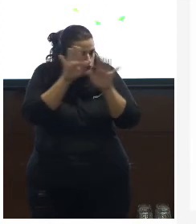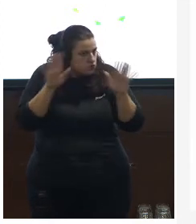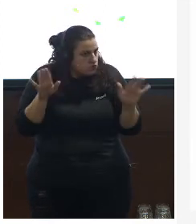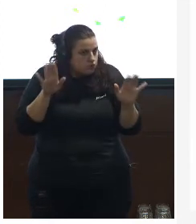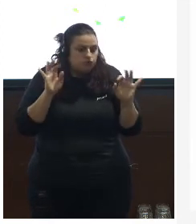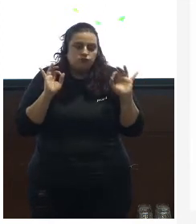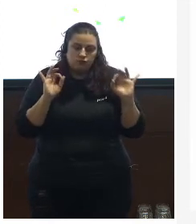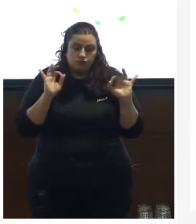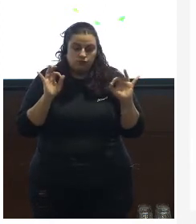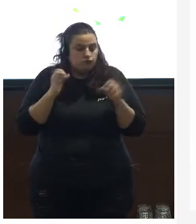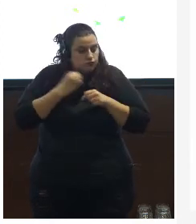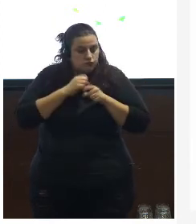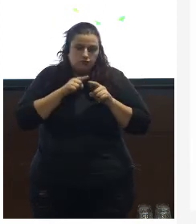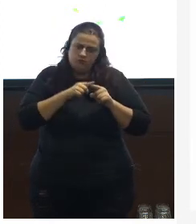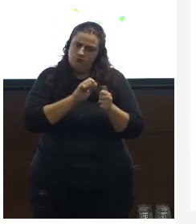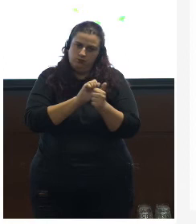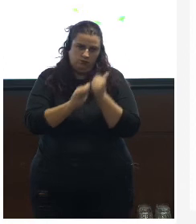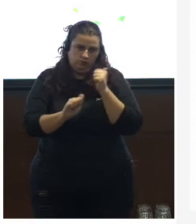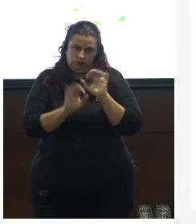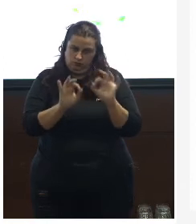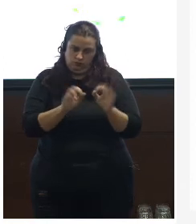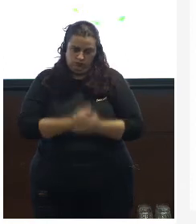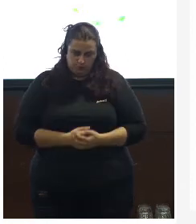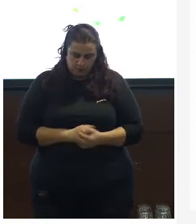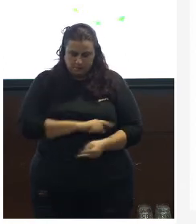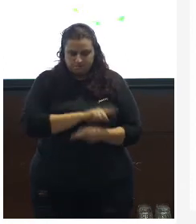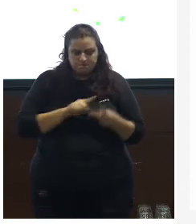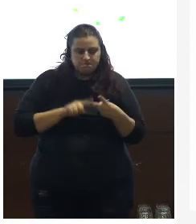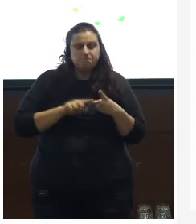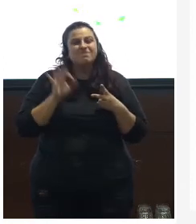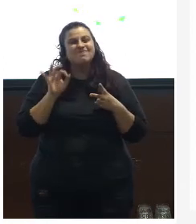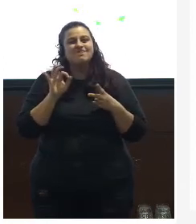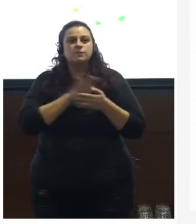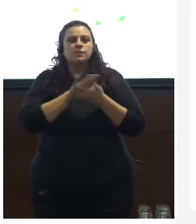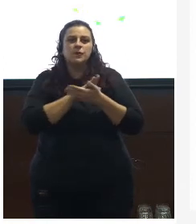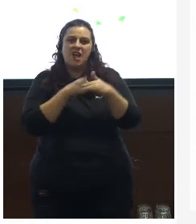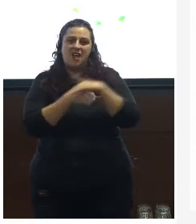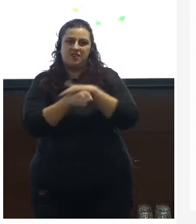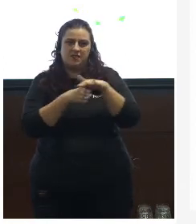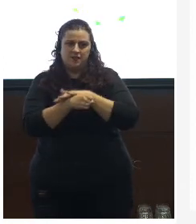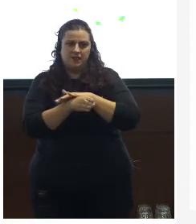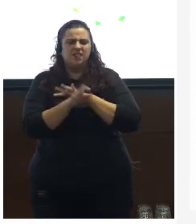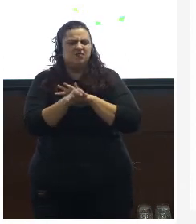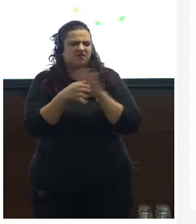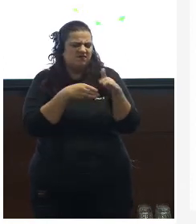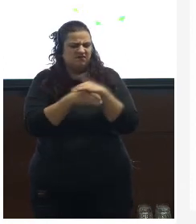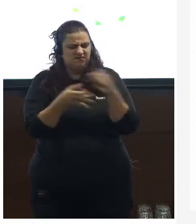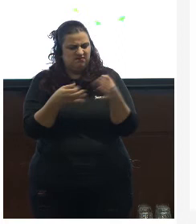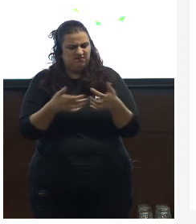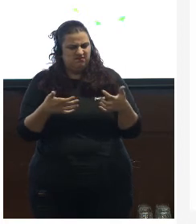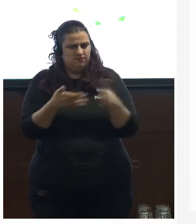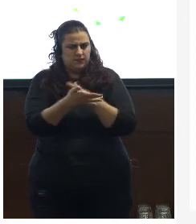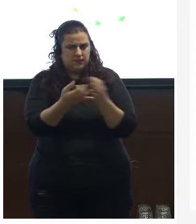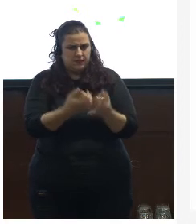mean? Accessibility means we are guarantor of every place we bring our